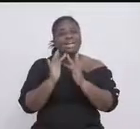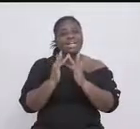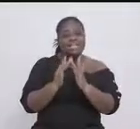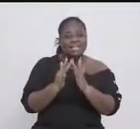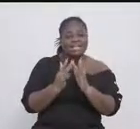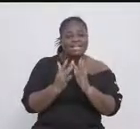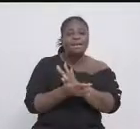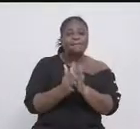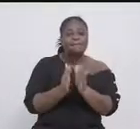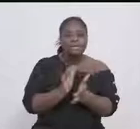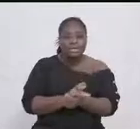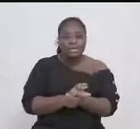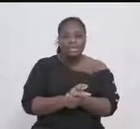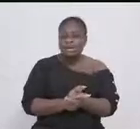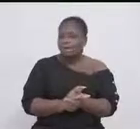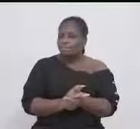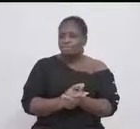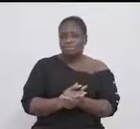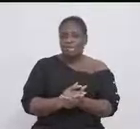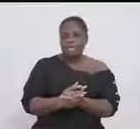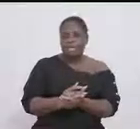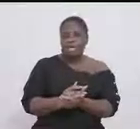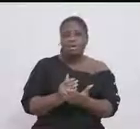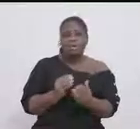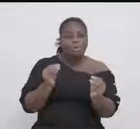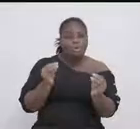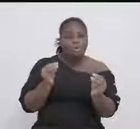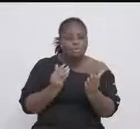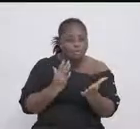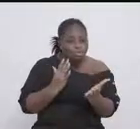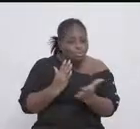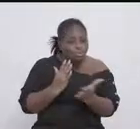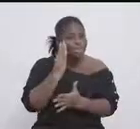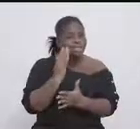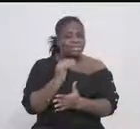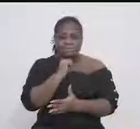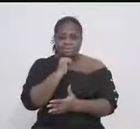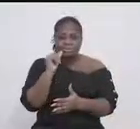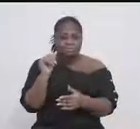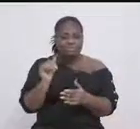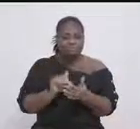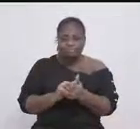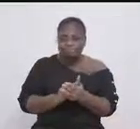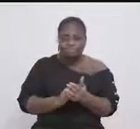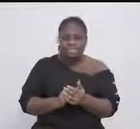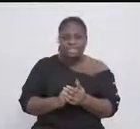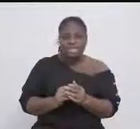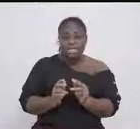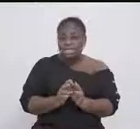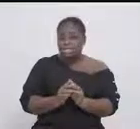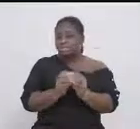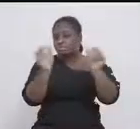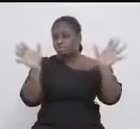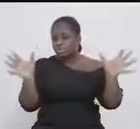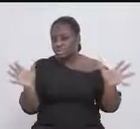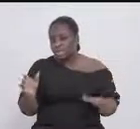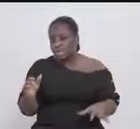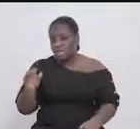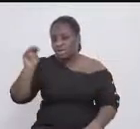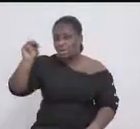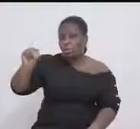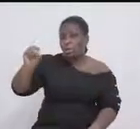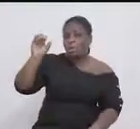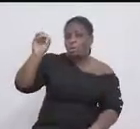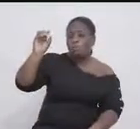access becomes like a right, not a need, not a want. And then the final one is exposure and role models. So for